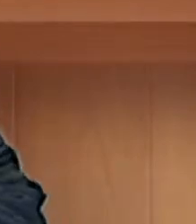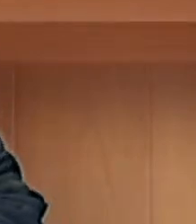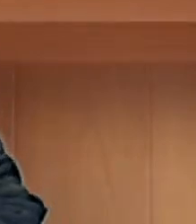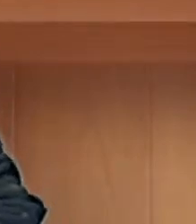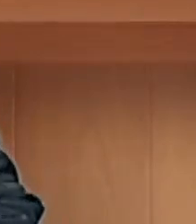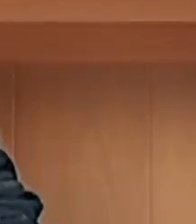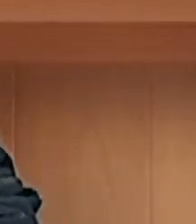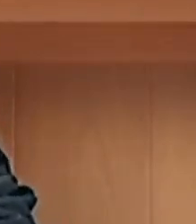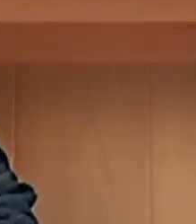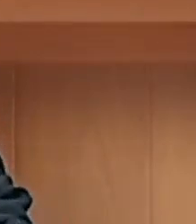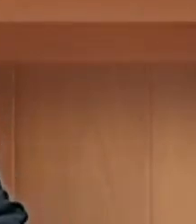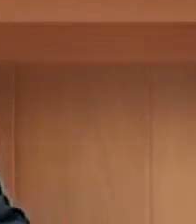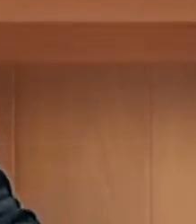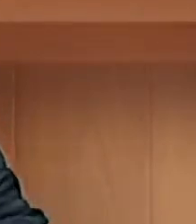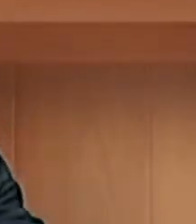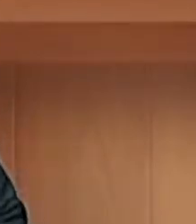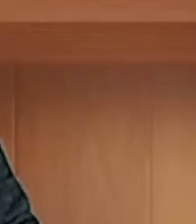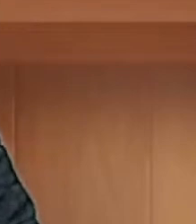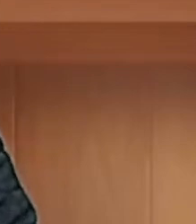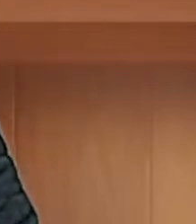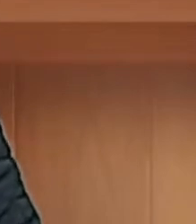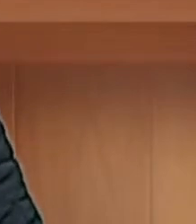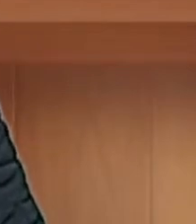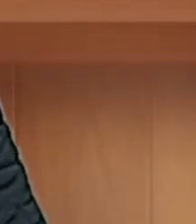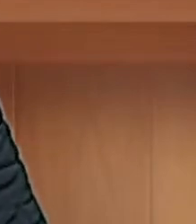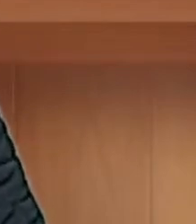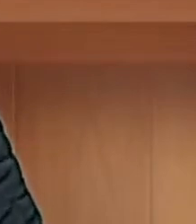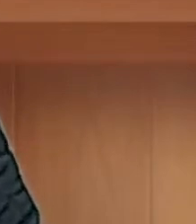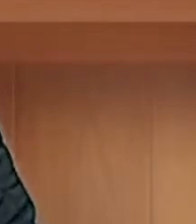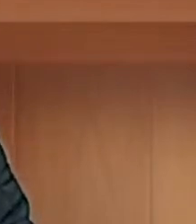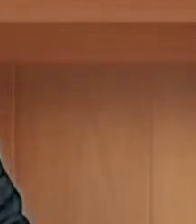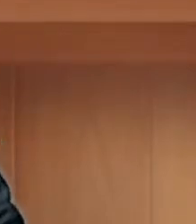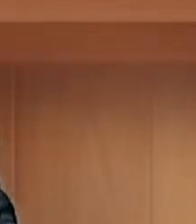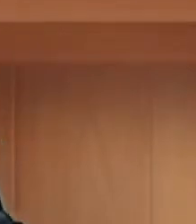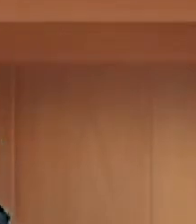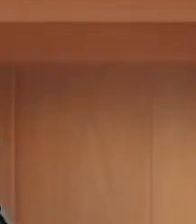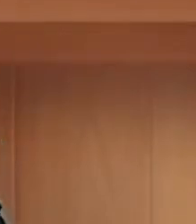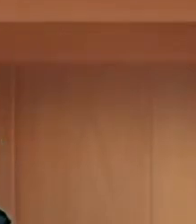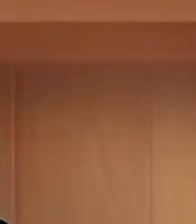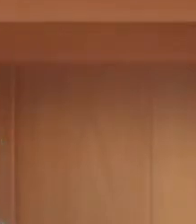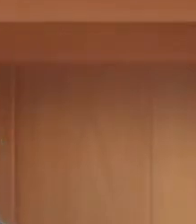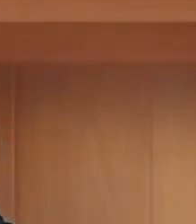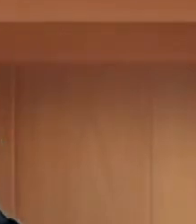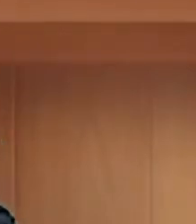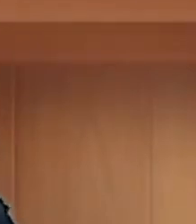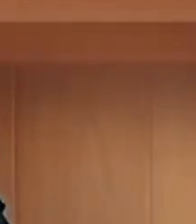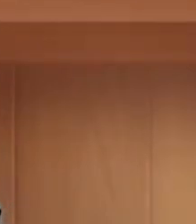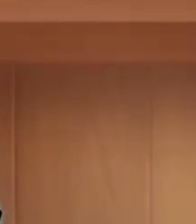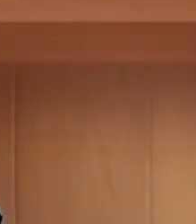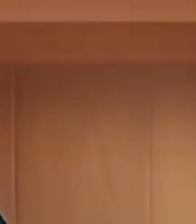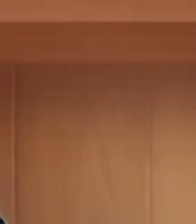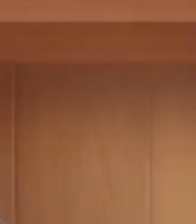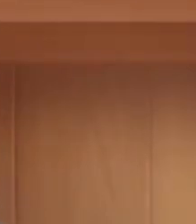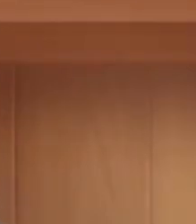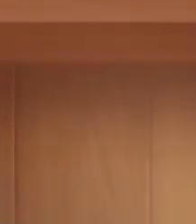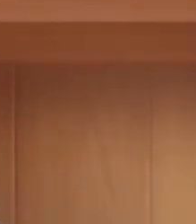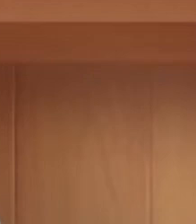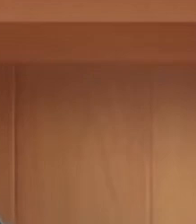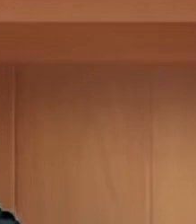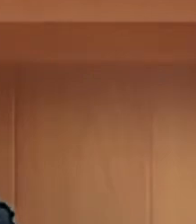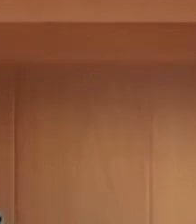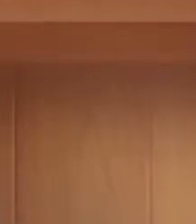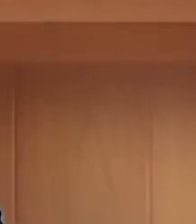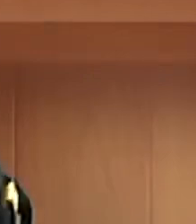saying here at Eswatini, they are found at Nsangweni. Sangweni is one of